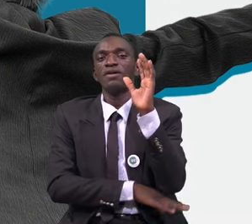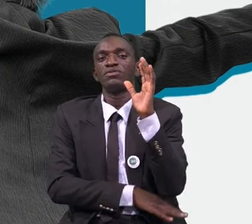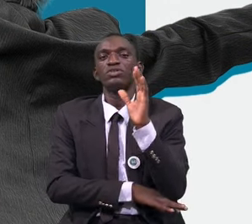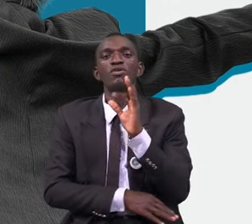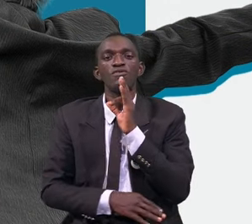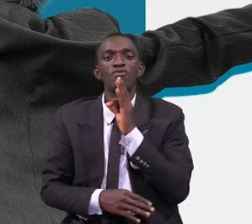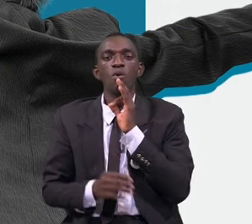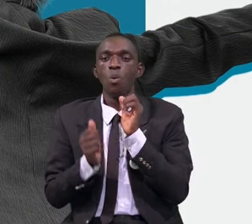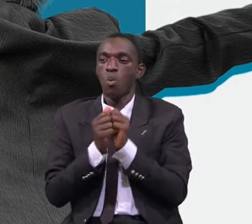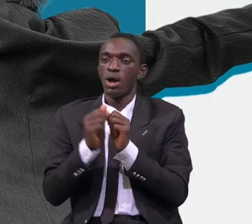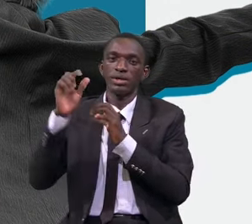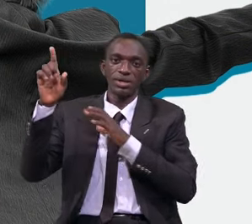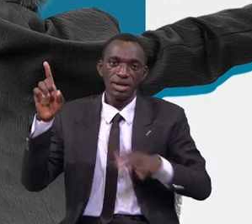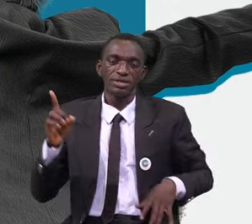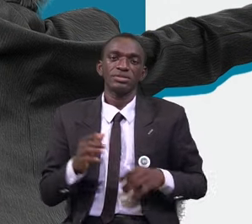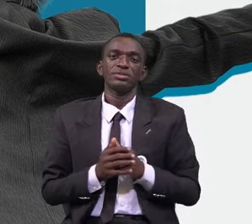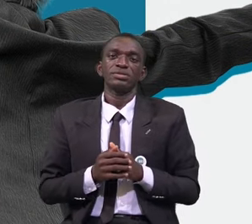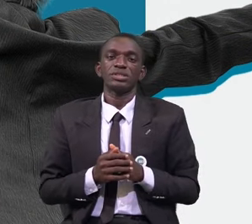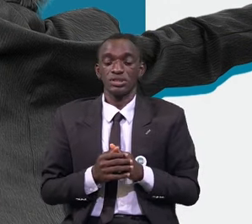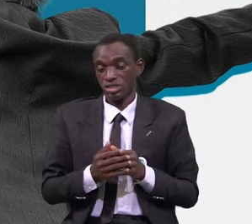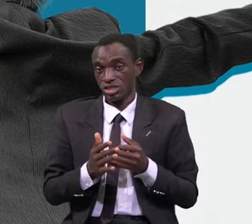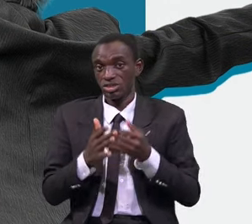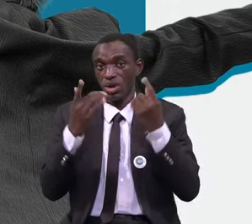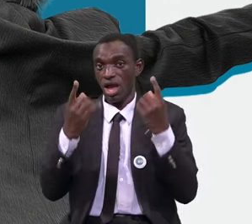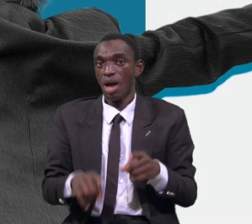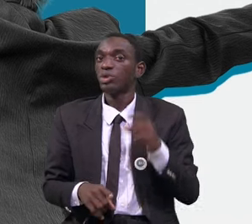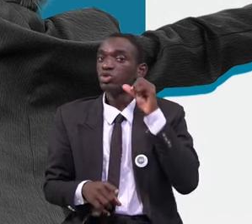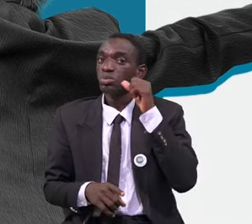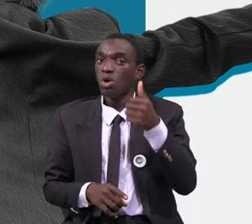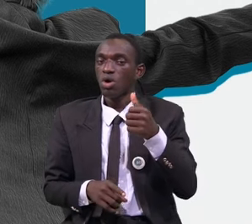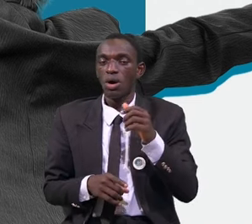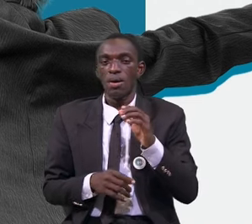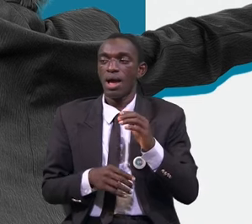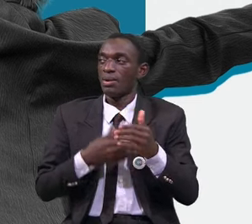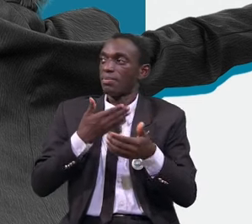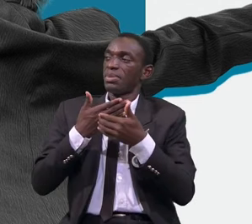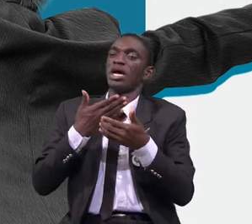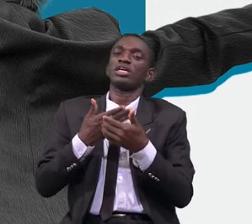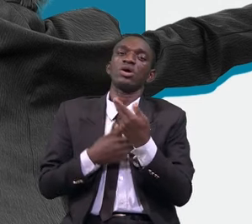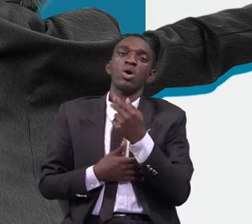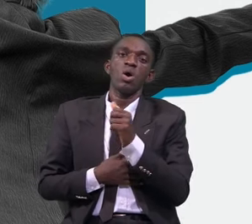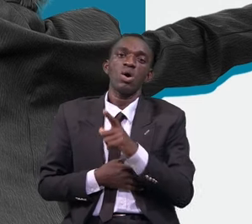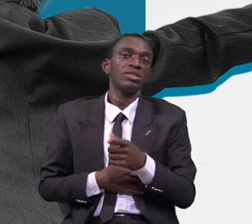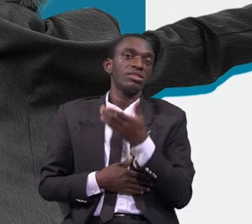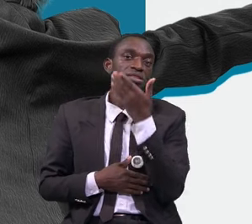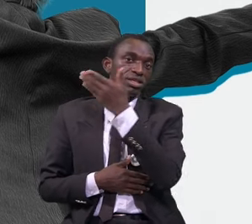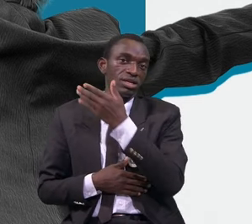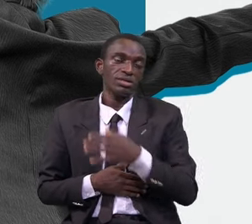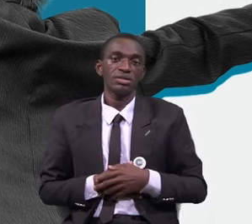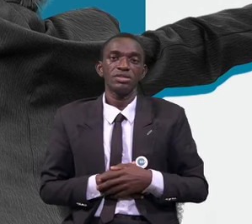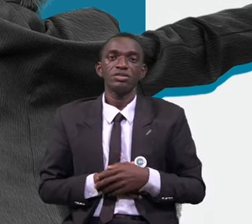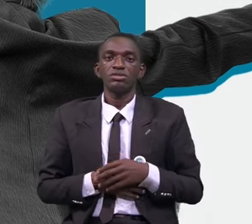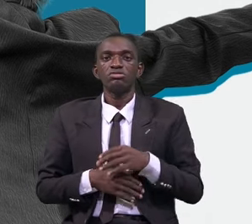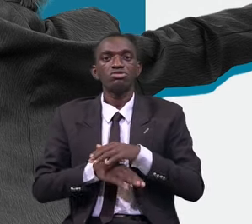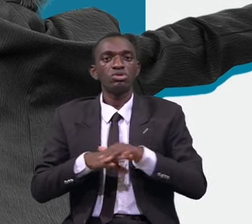Déjeuner avec Jésus. It will hold tomorrow behind this hall. Cela se tiendra derrière ce podium. Make sure you don't